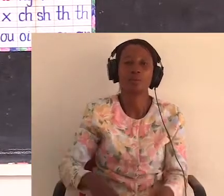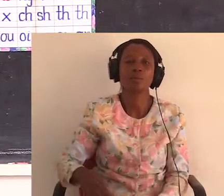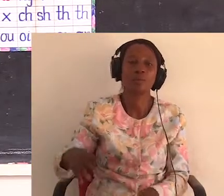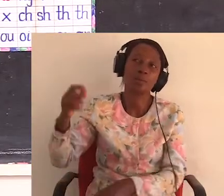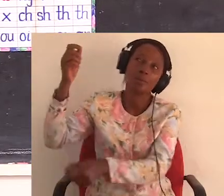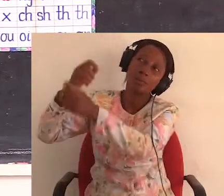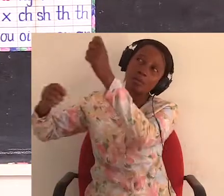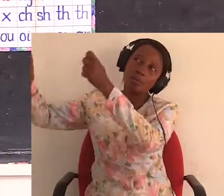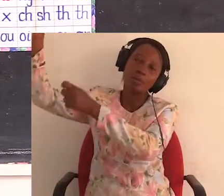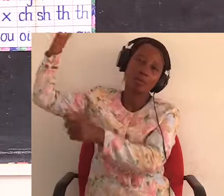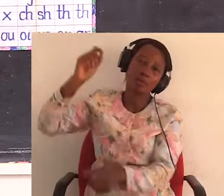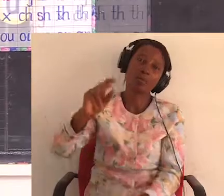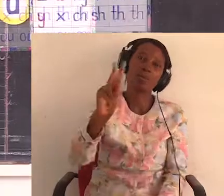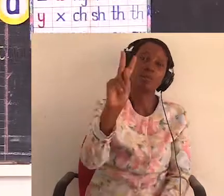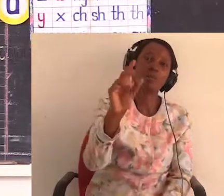Kite.